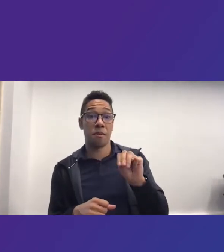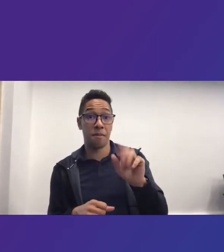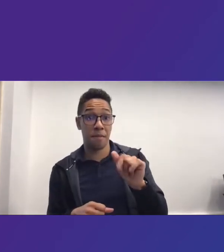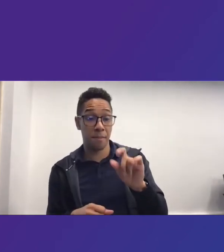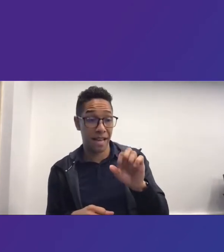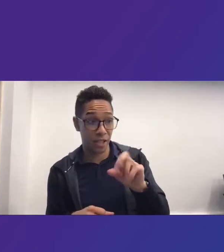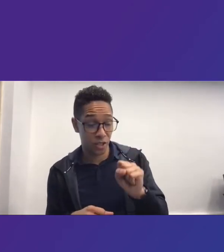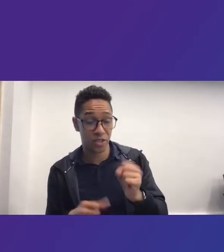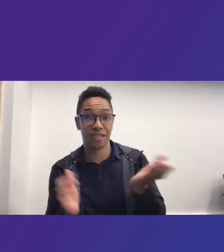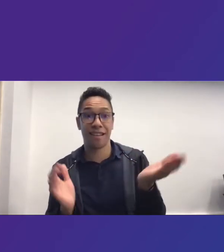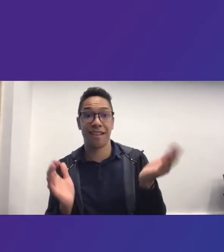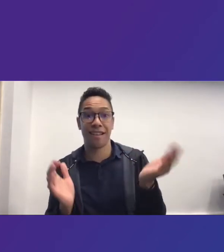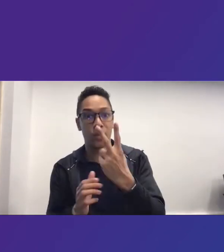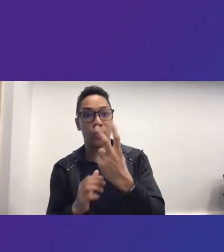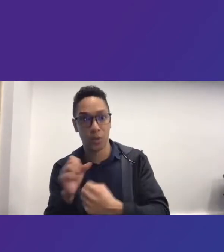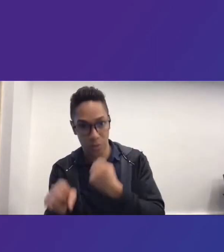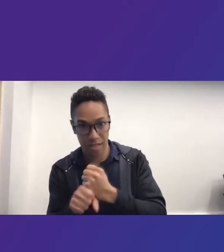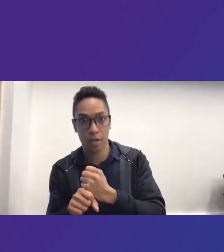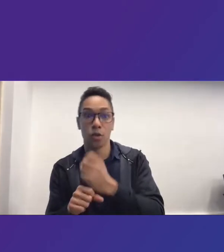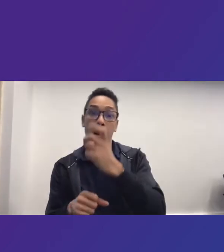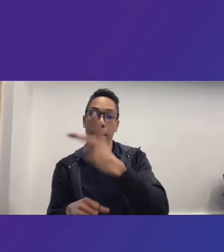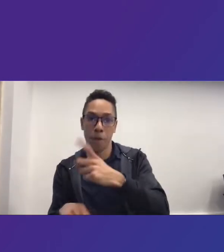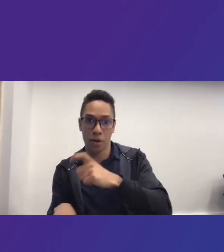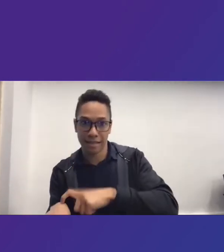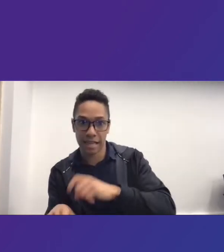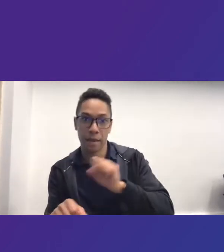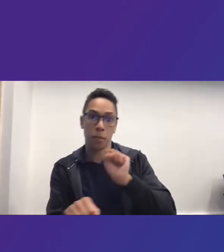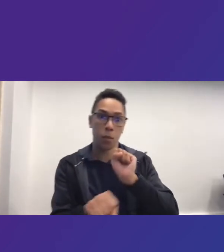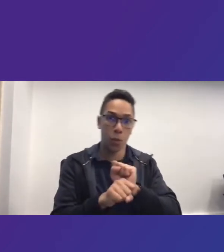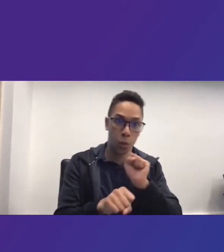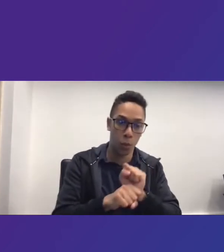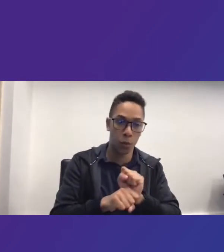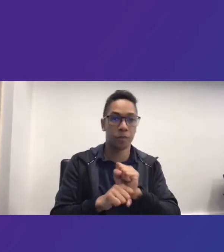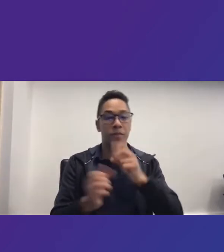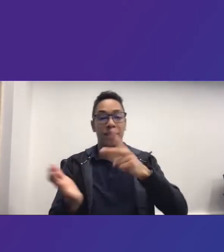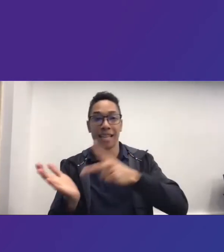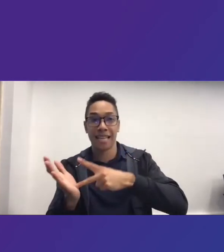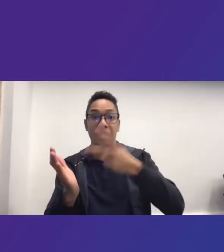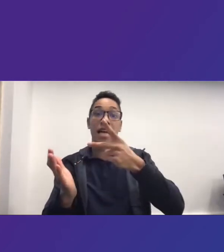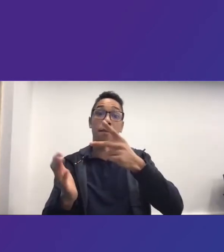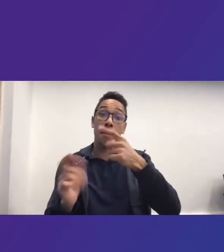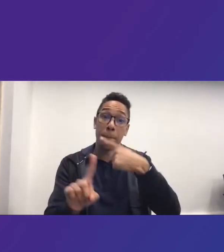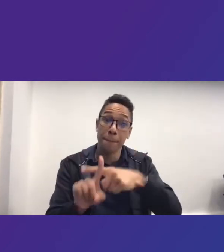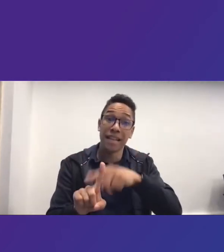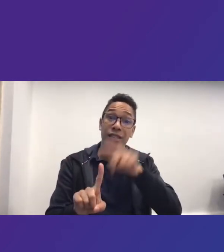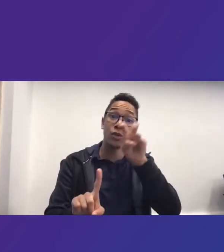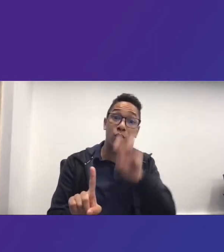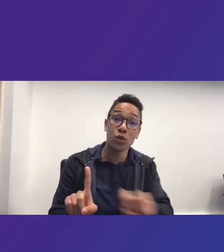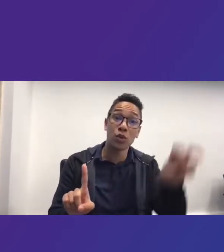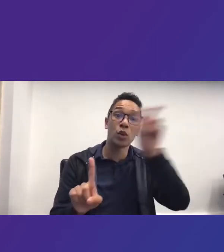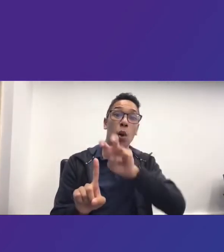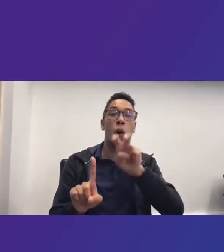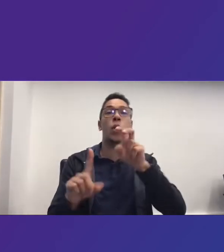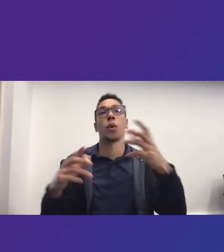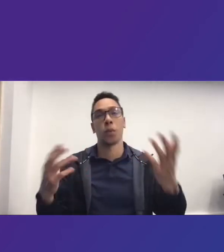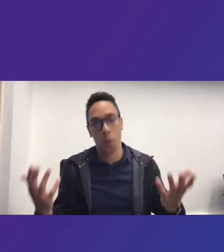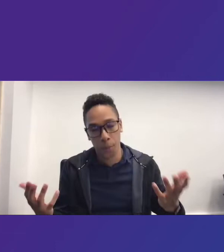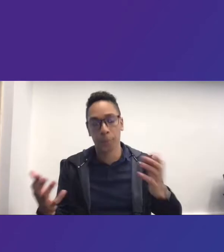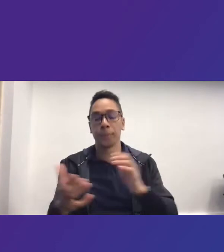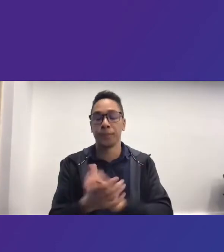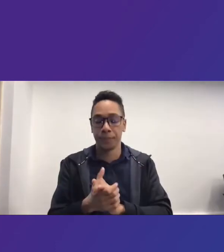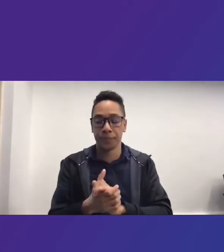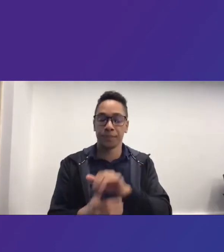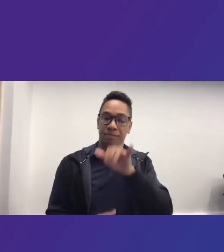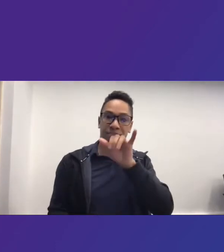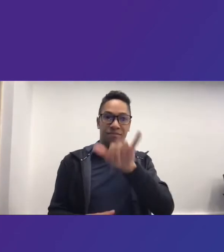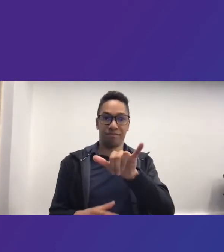again, navigating that part-time working, juggling touring and whatnot. So that's sort of a